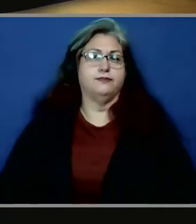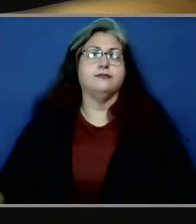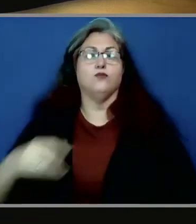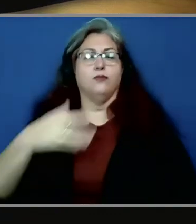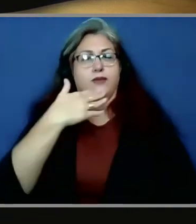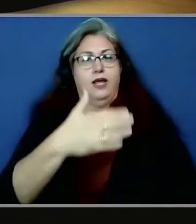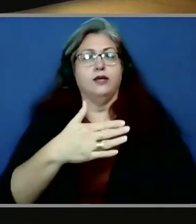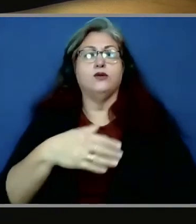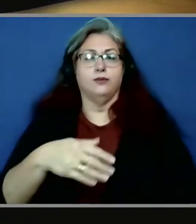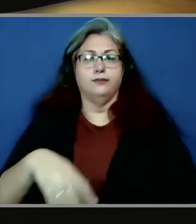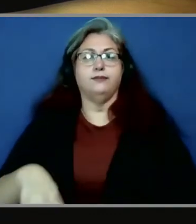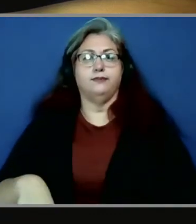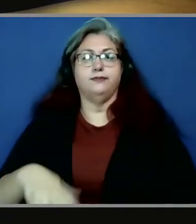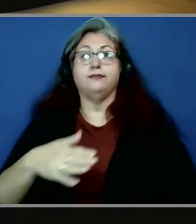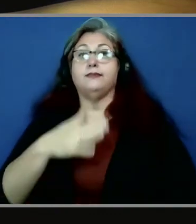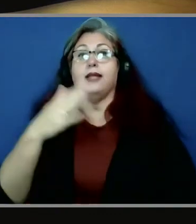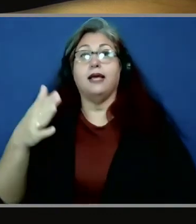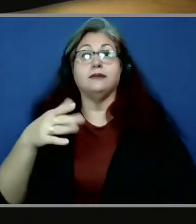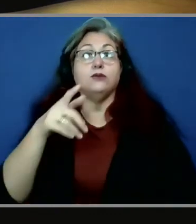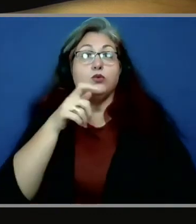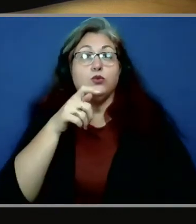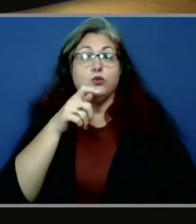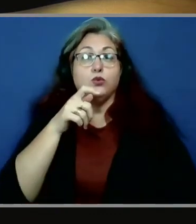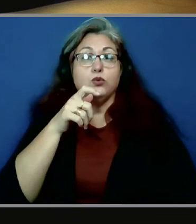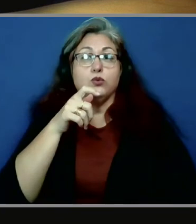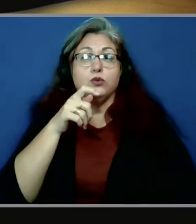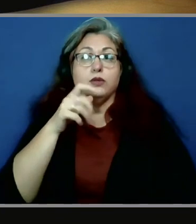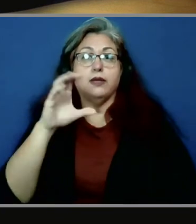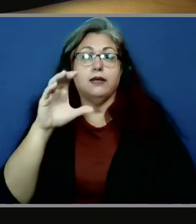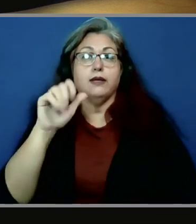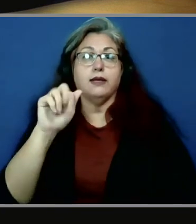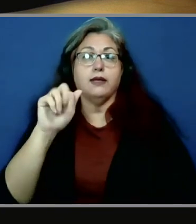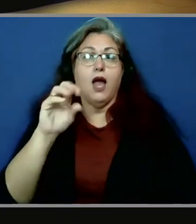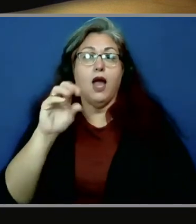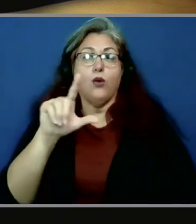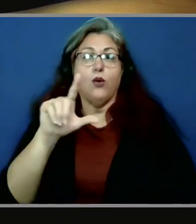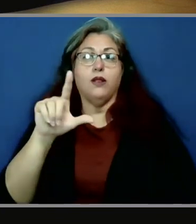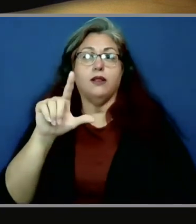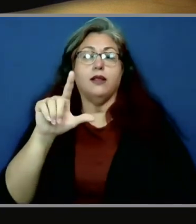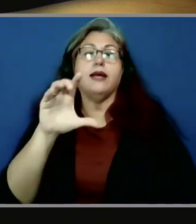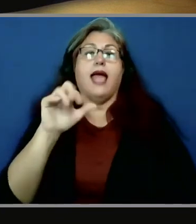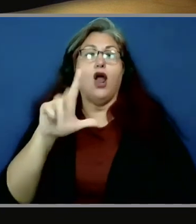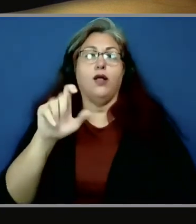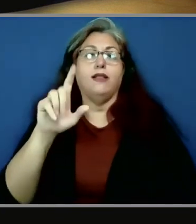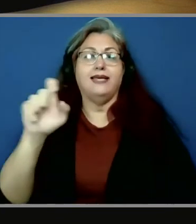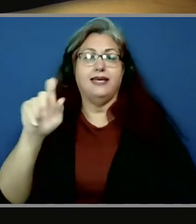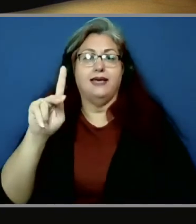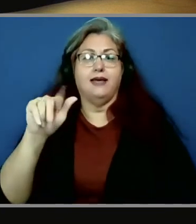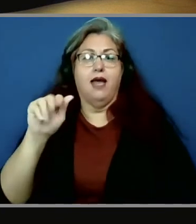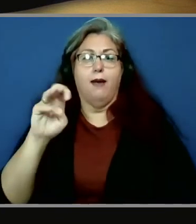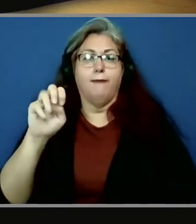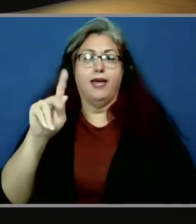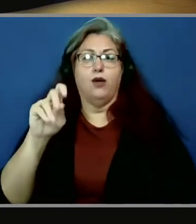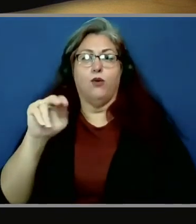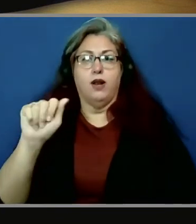Thank you. Let's go now to Carol Lee Kamekona.